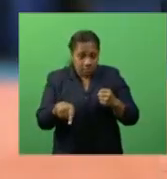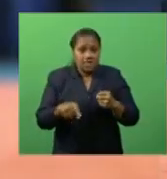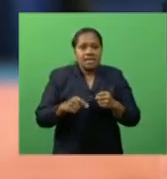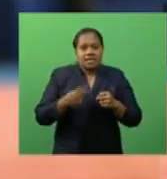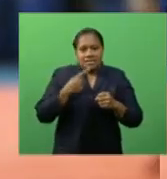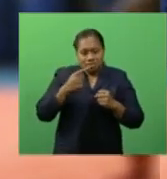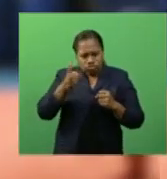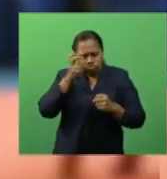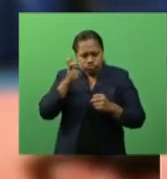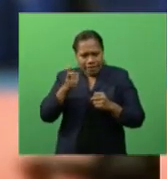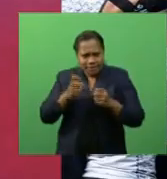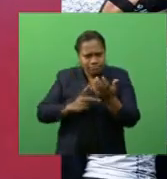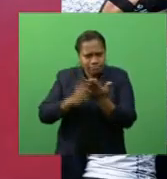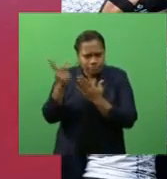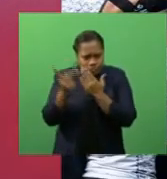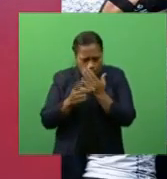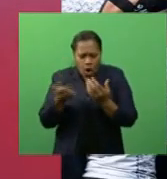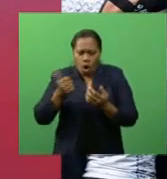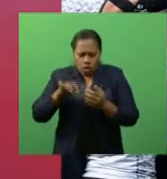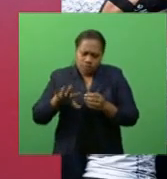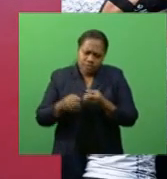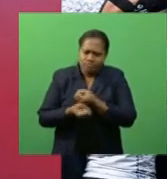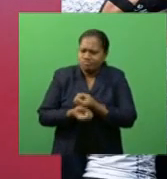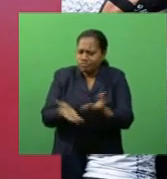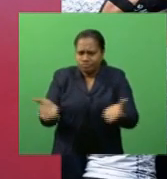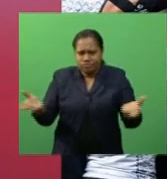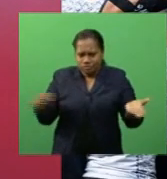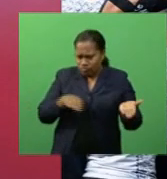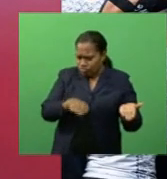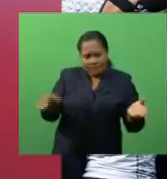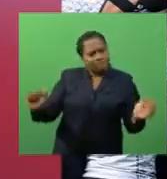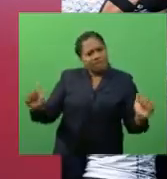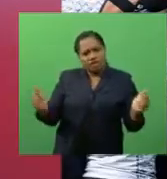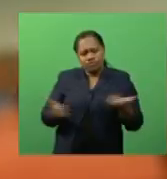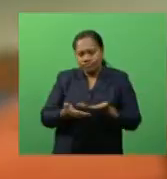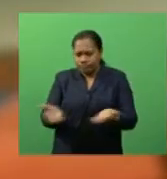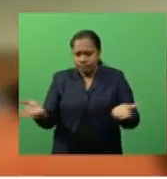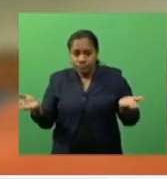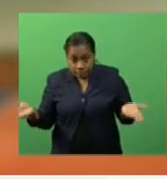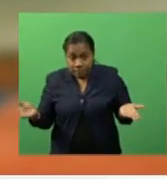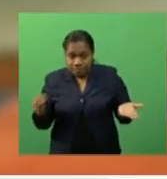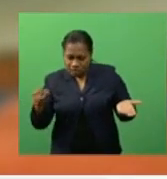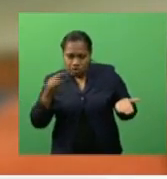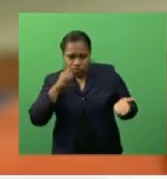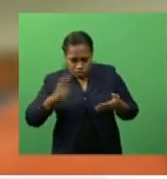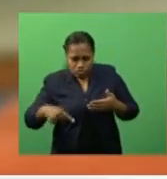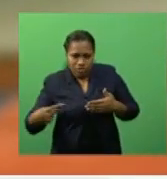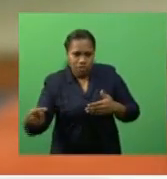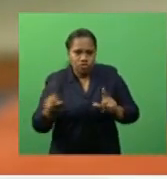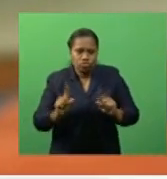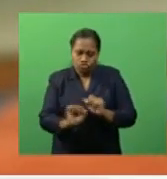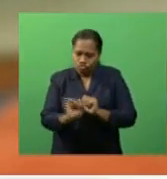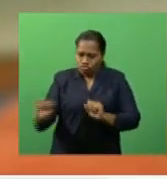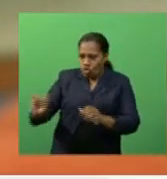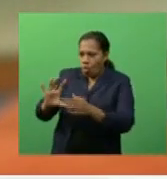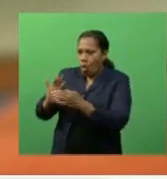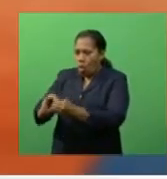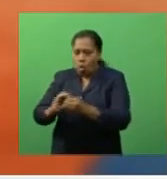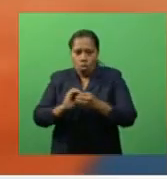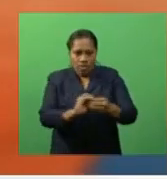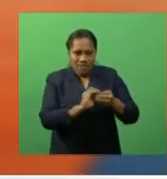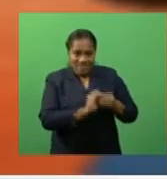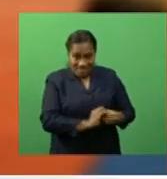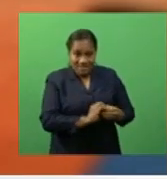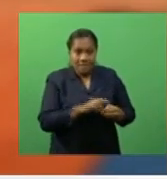been set out for the players. We've provided them with programs themselves, which they're getting on with daily, and part of that